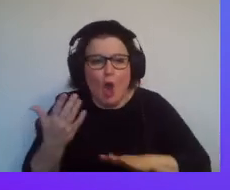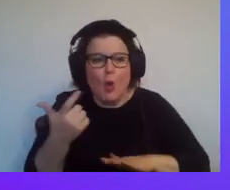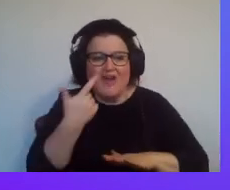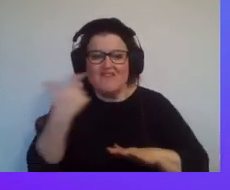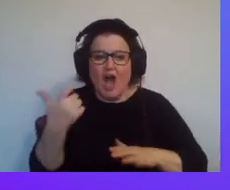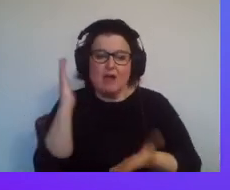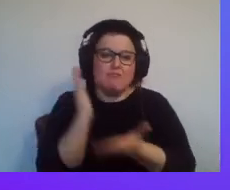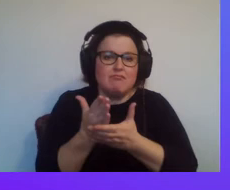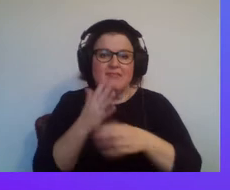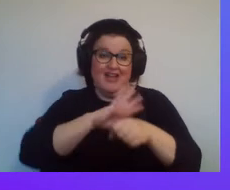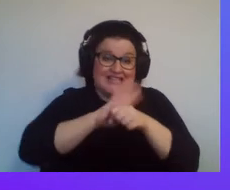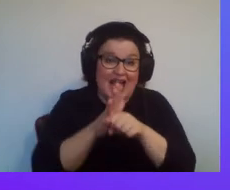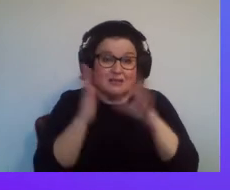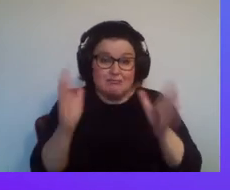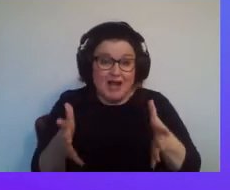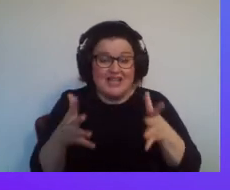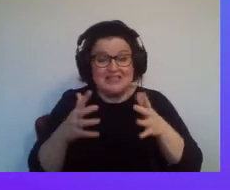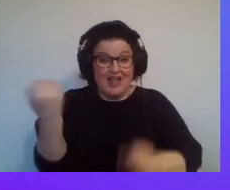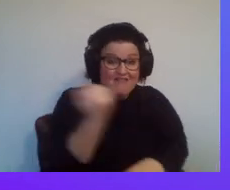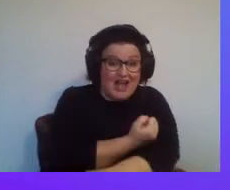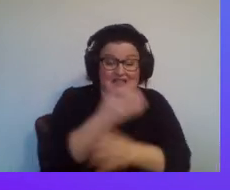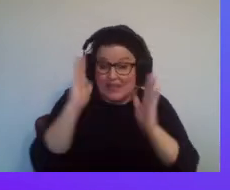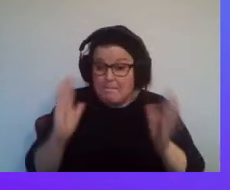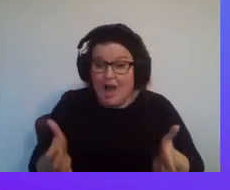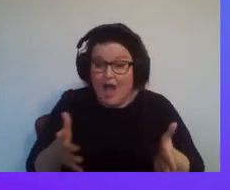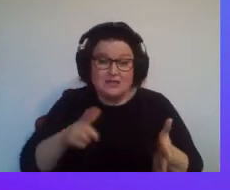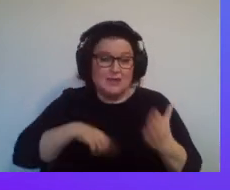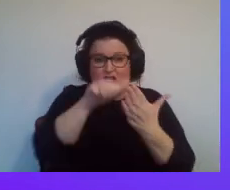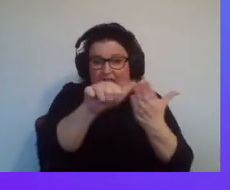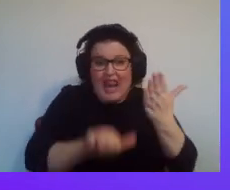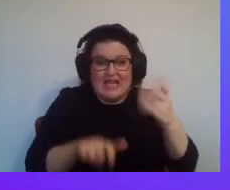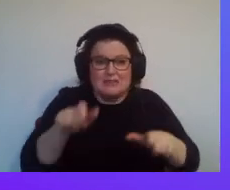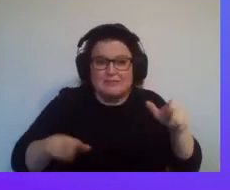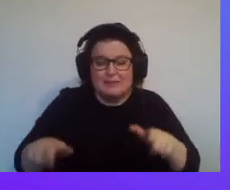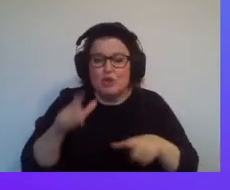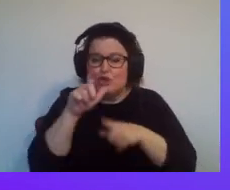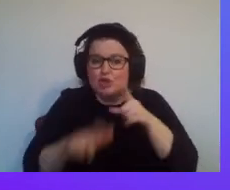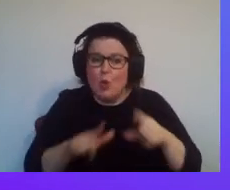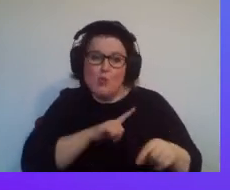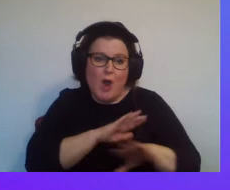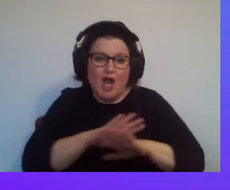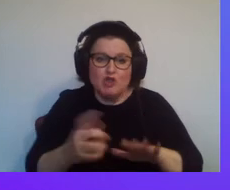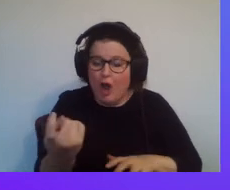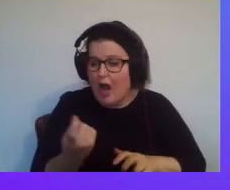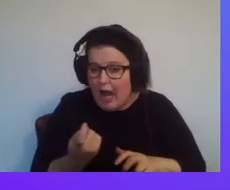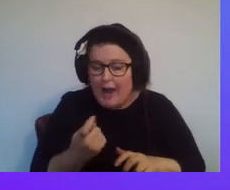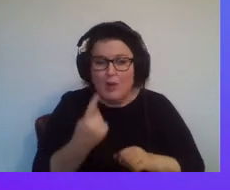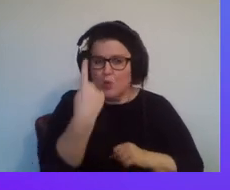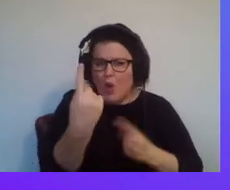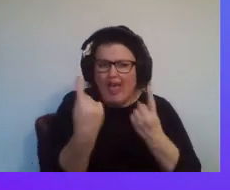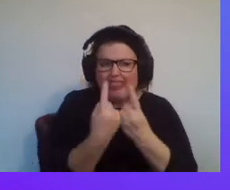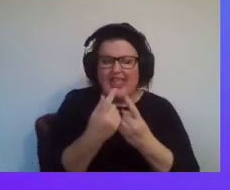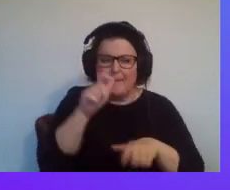get vaccinated? Because in this list of things that people have given me about why people are not taking it, the one thing that people tell